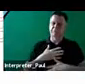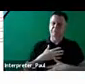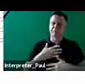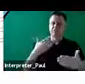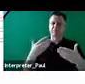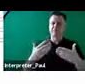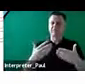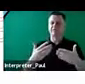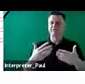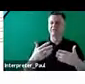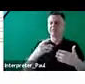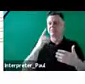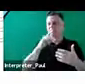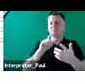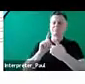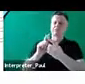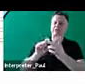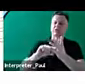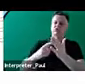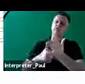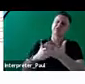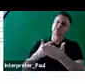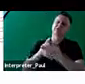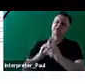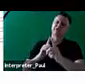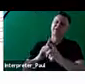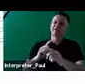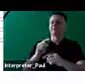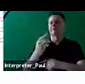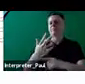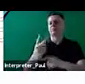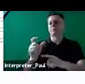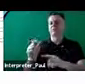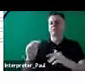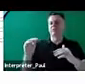who said that they would speak to their careers advisor, which was around 52%.